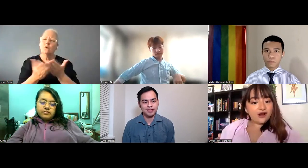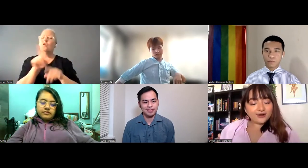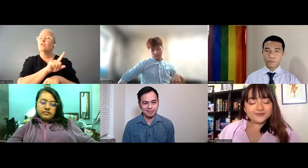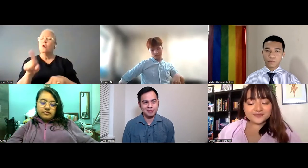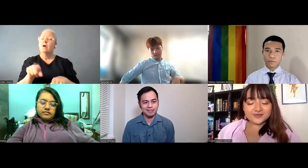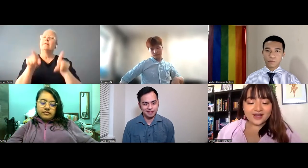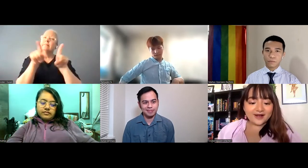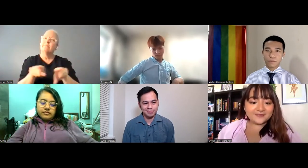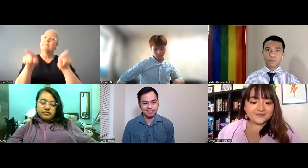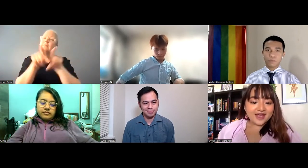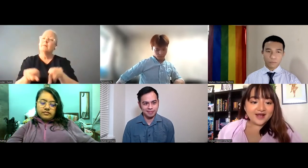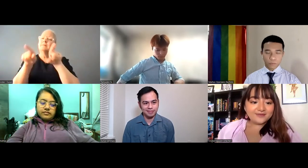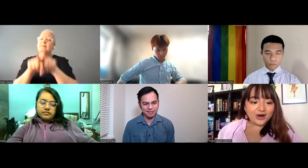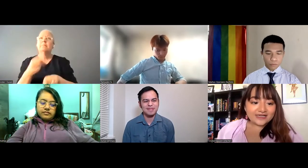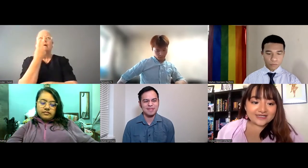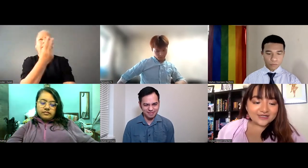we are.